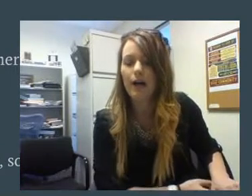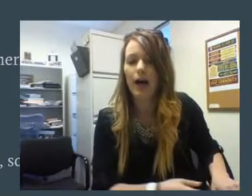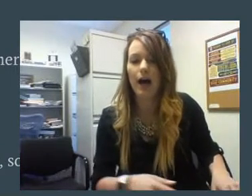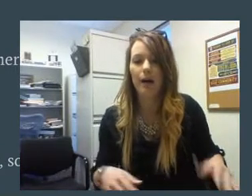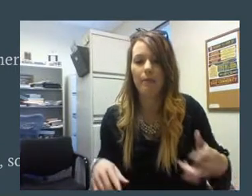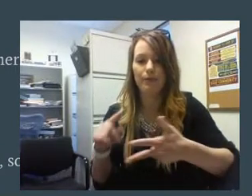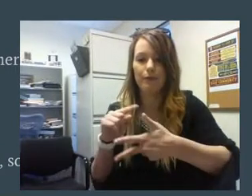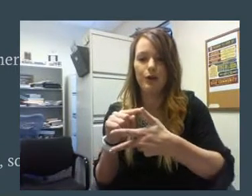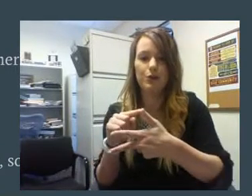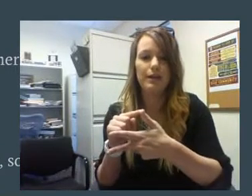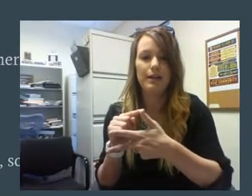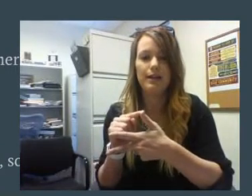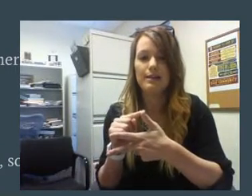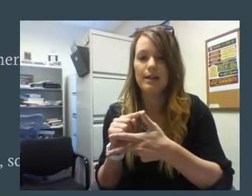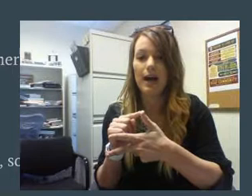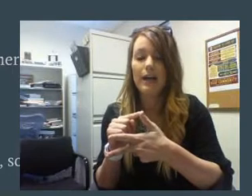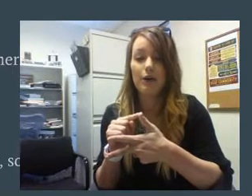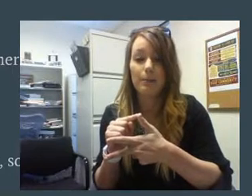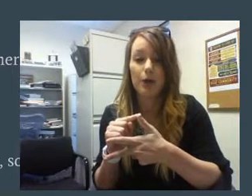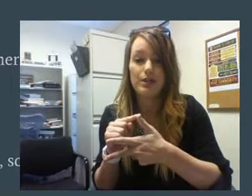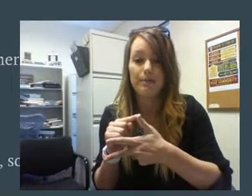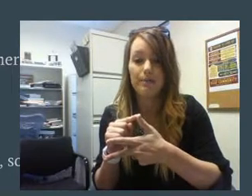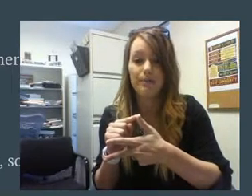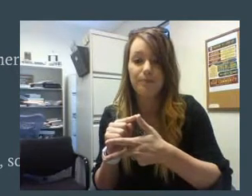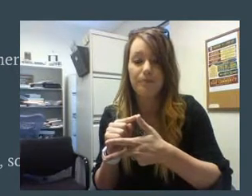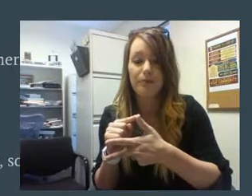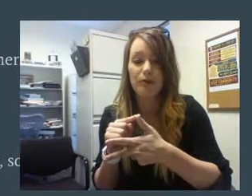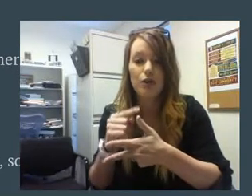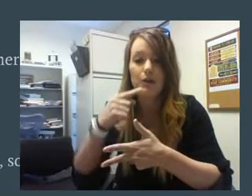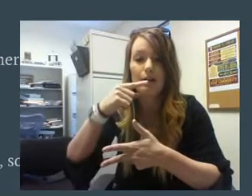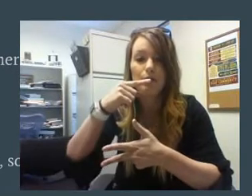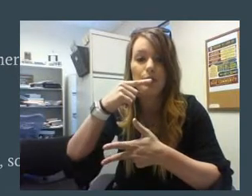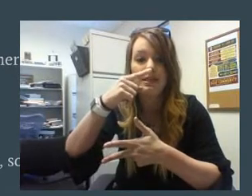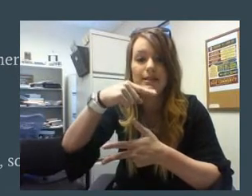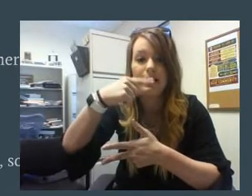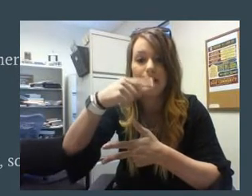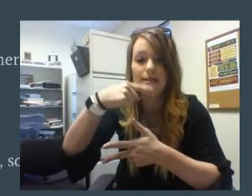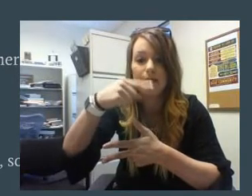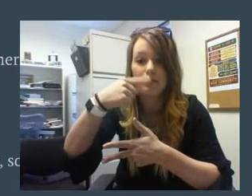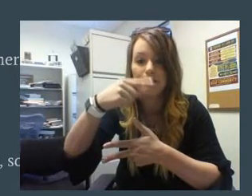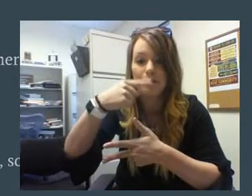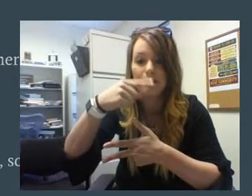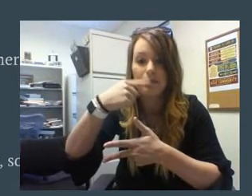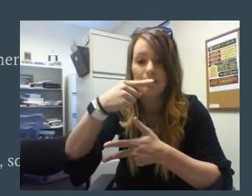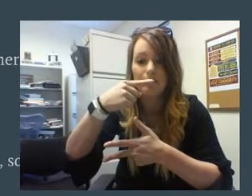book. The first one is a hearing person. So, that, of course, is this.